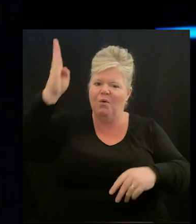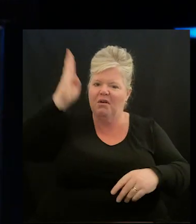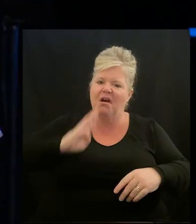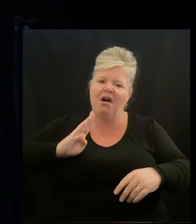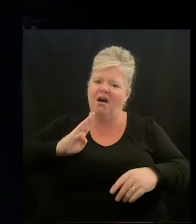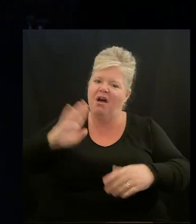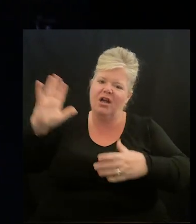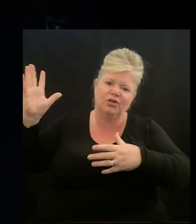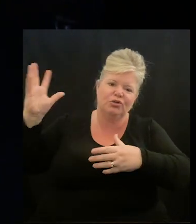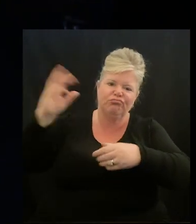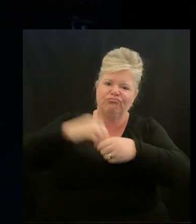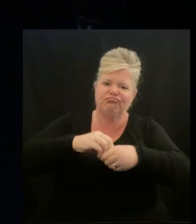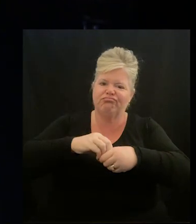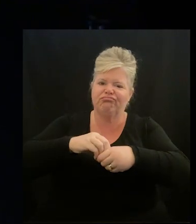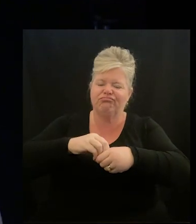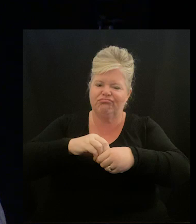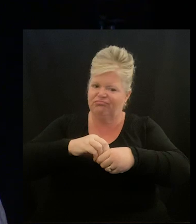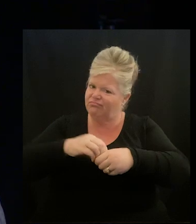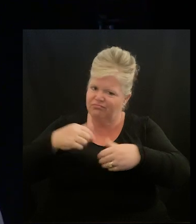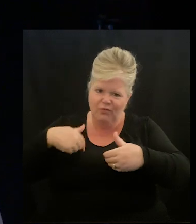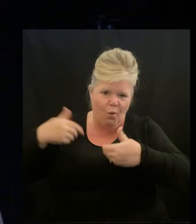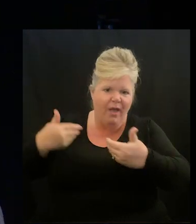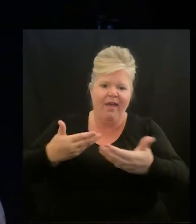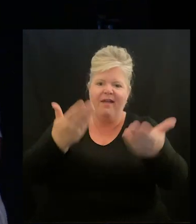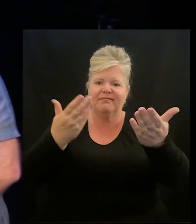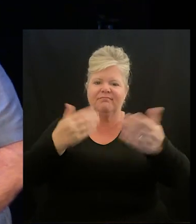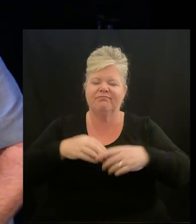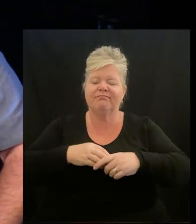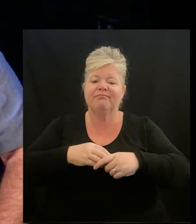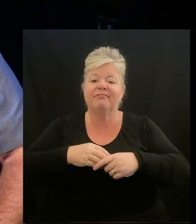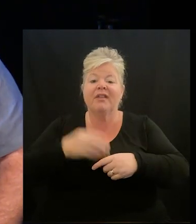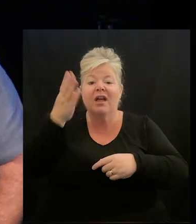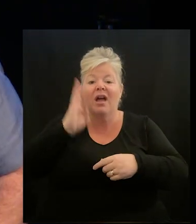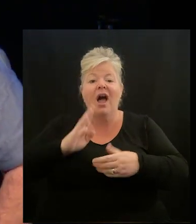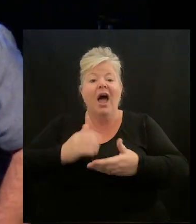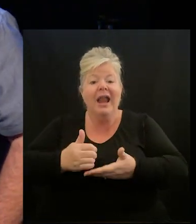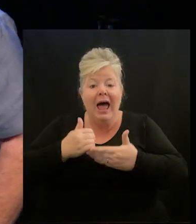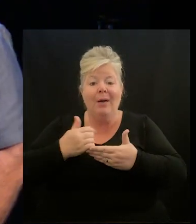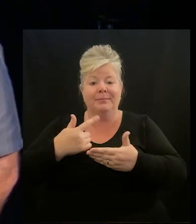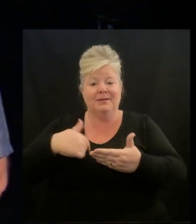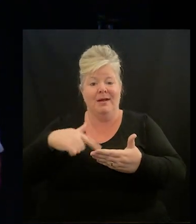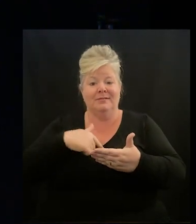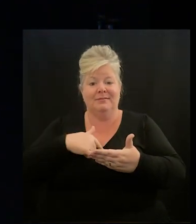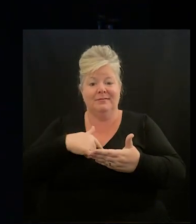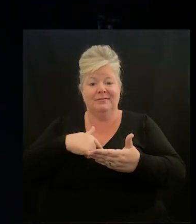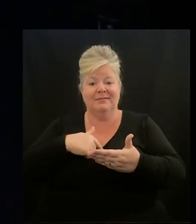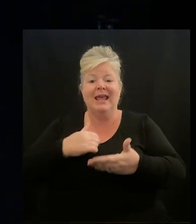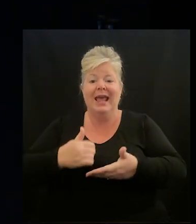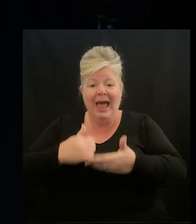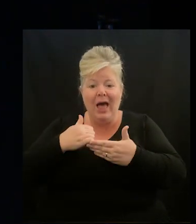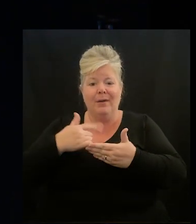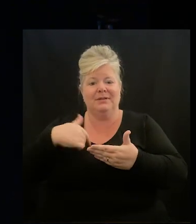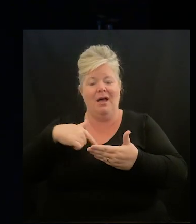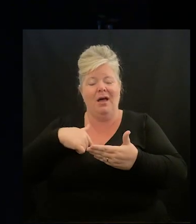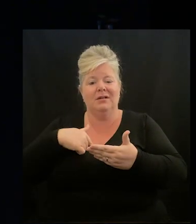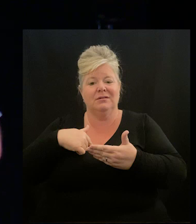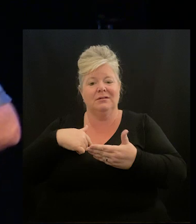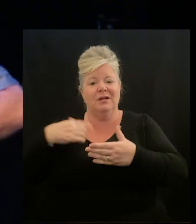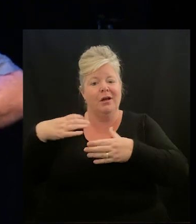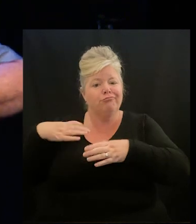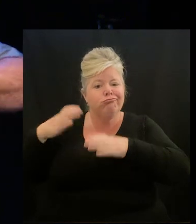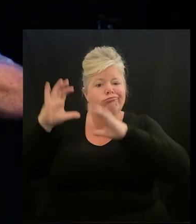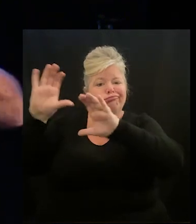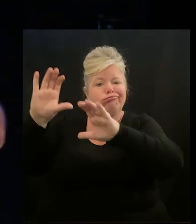God to take what I am willing to give into his hands. God helps us bear the load. But it starts with